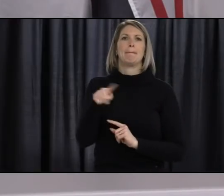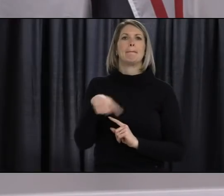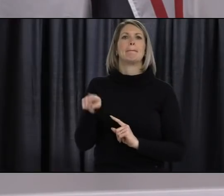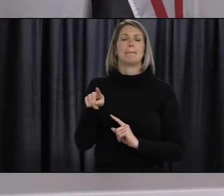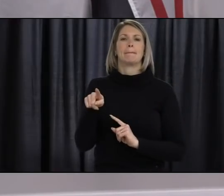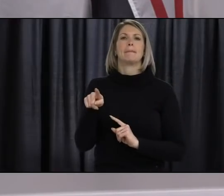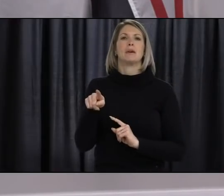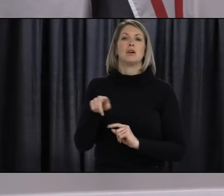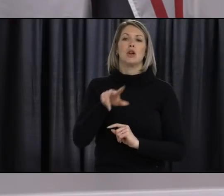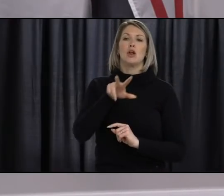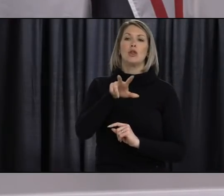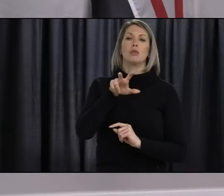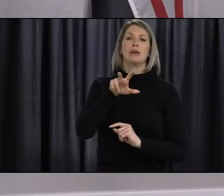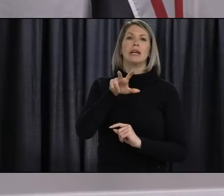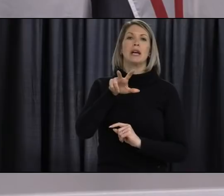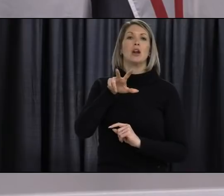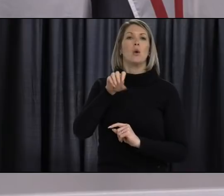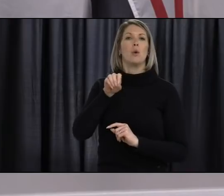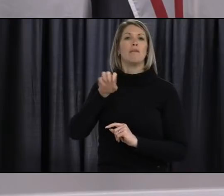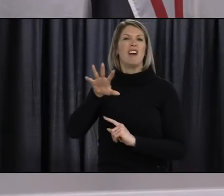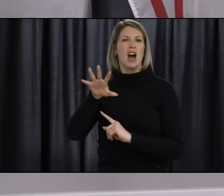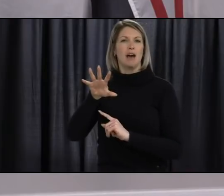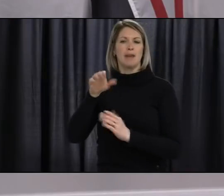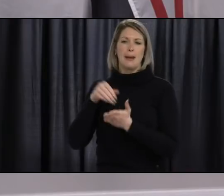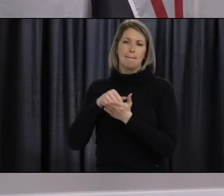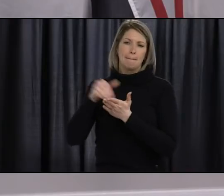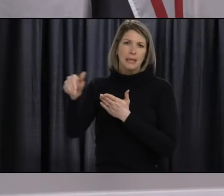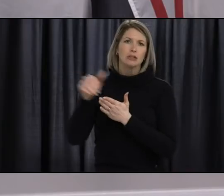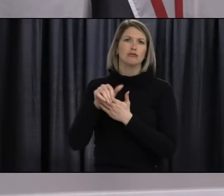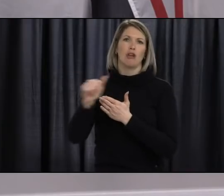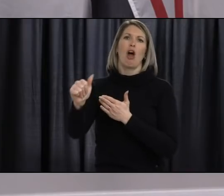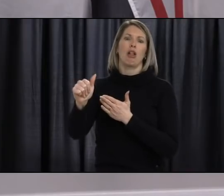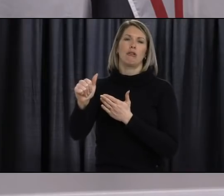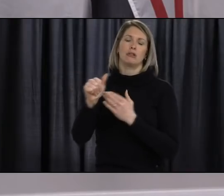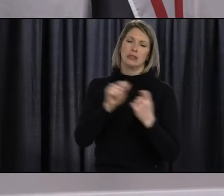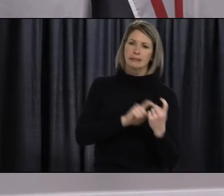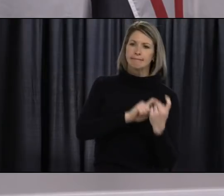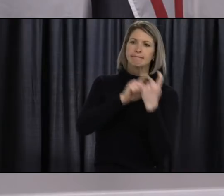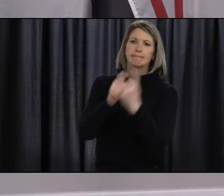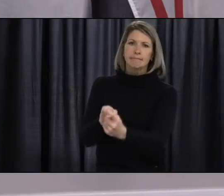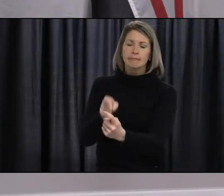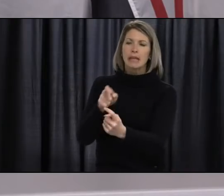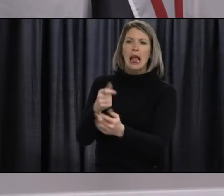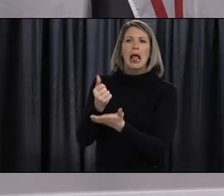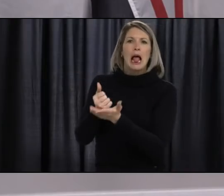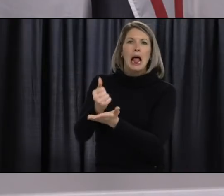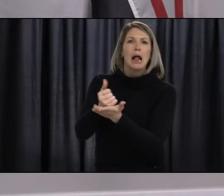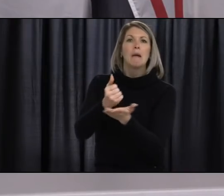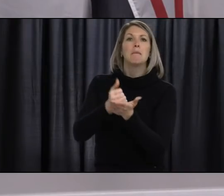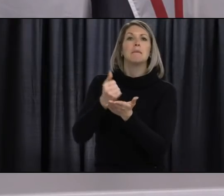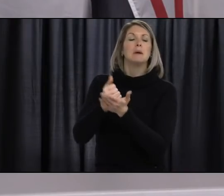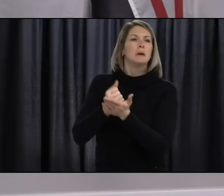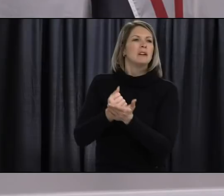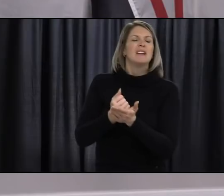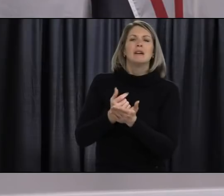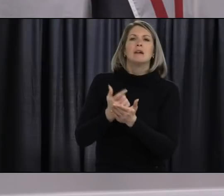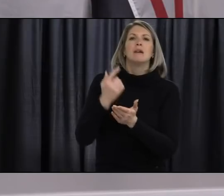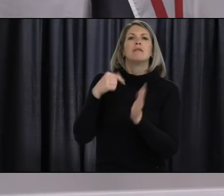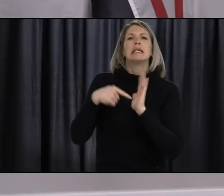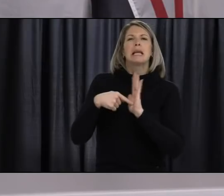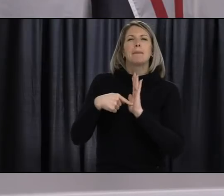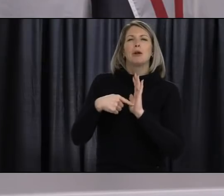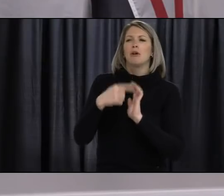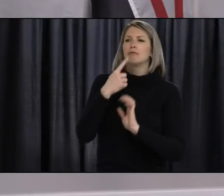the announcement was some $305 million, and you'll get some local and national organizations. A couple examples would be groups like the